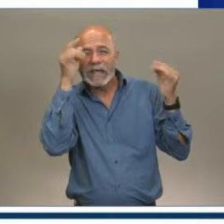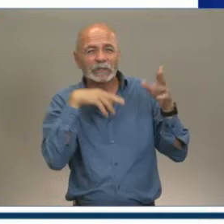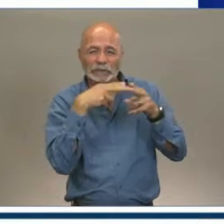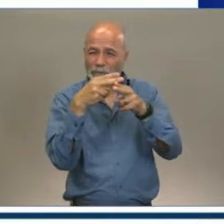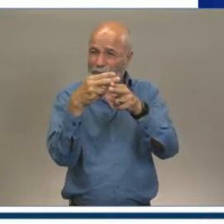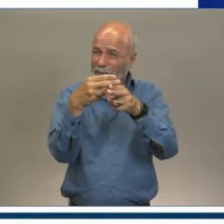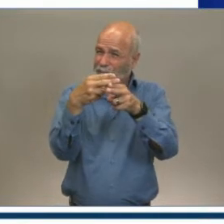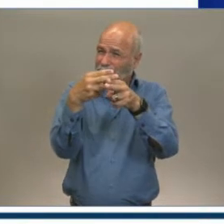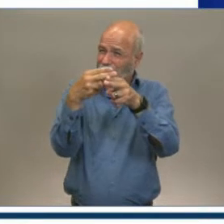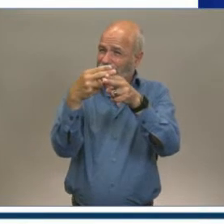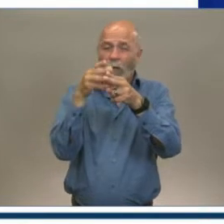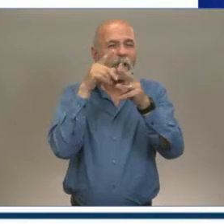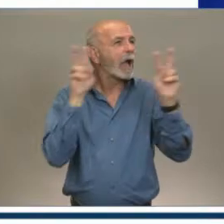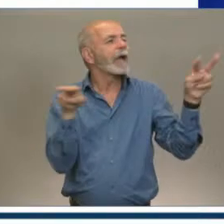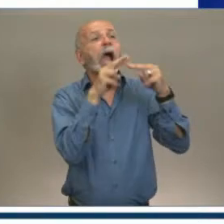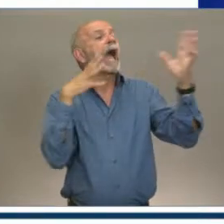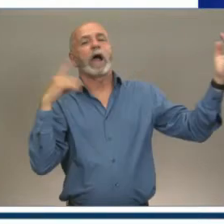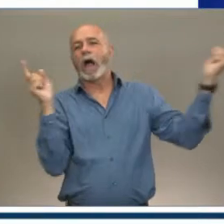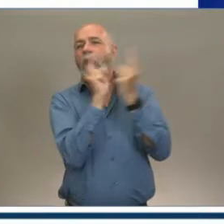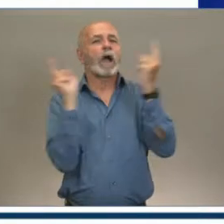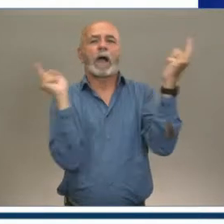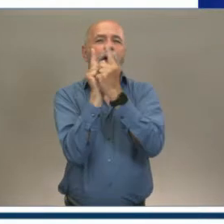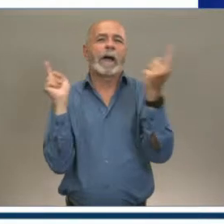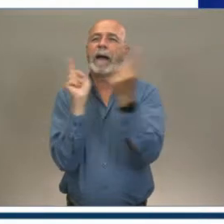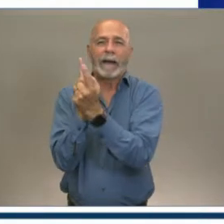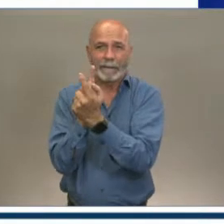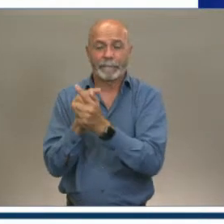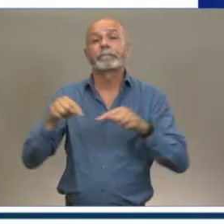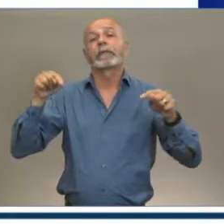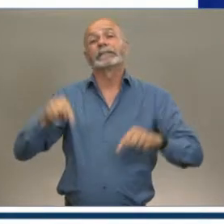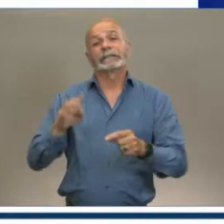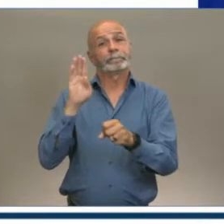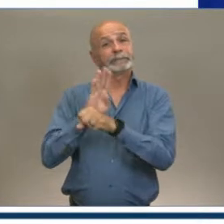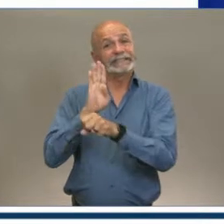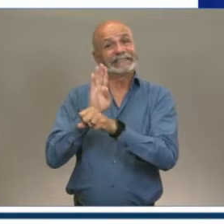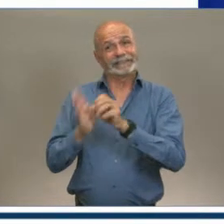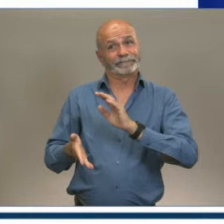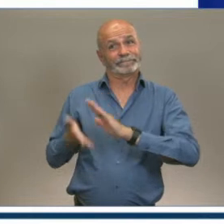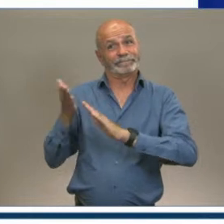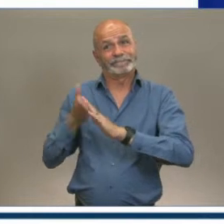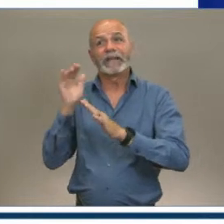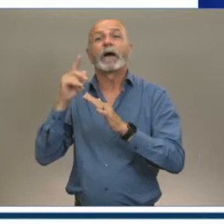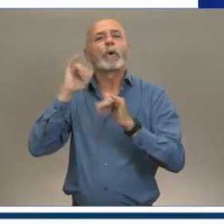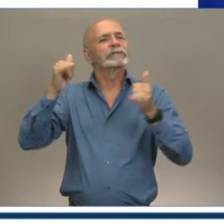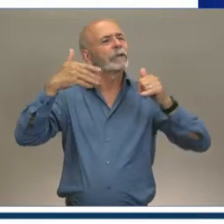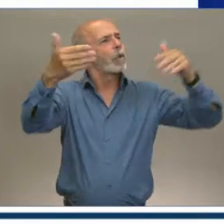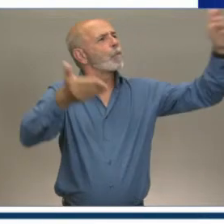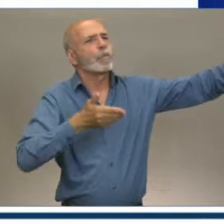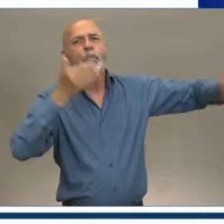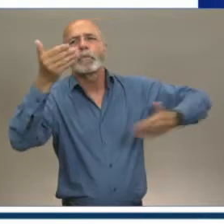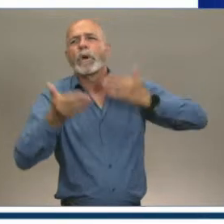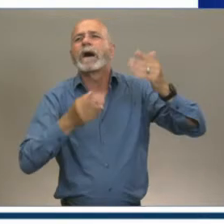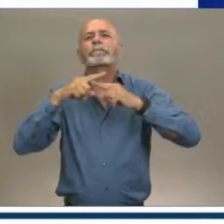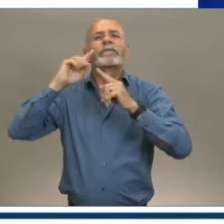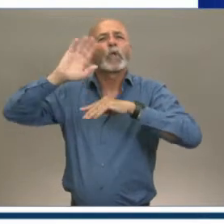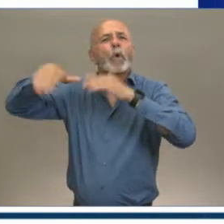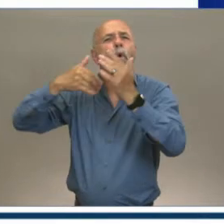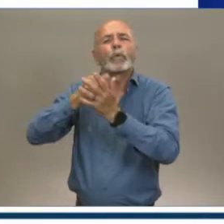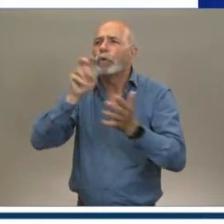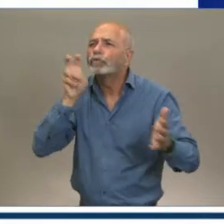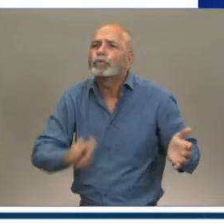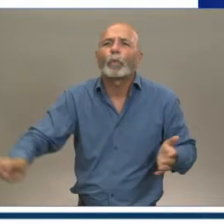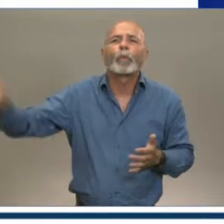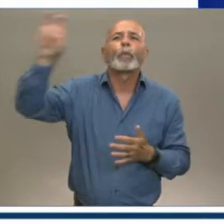For businesses here at home, we want you to be able to welcome tourists. Opening to our Atlantic neighbors is the next big